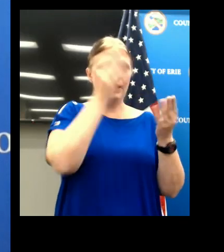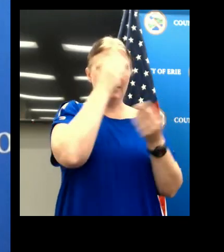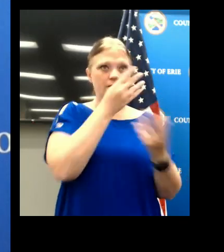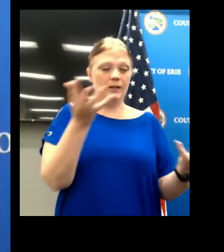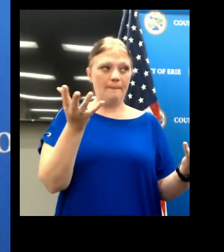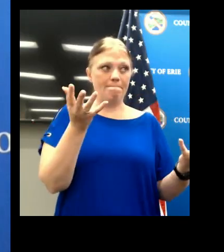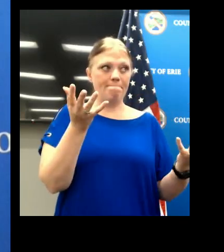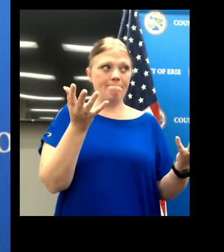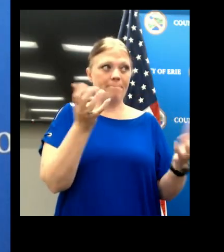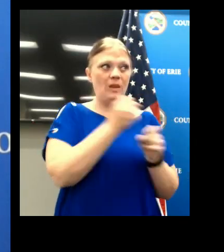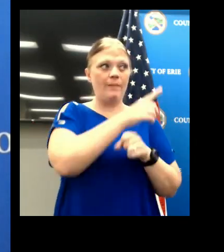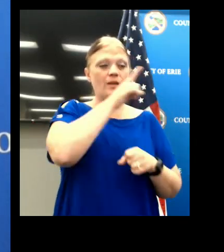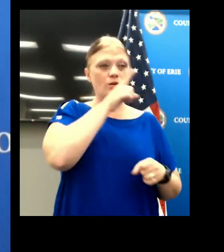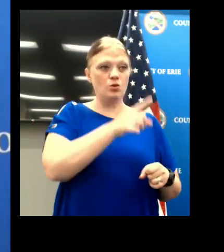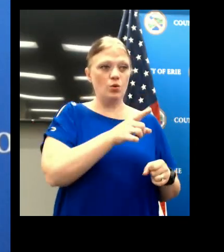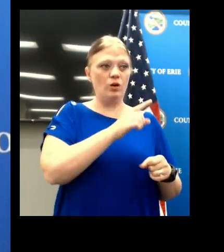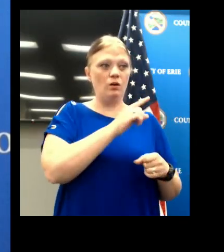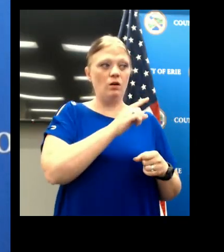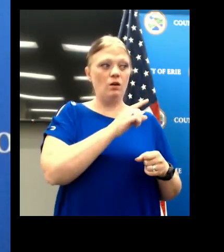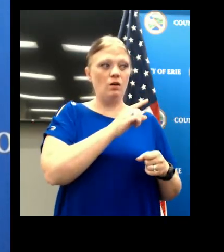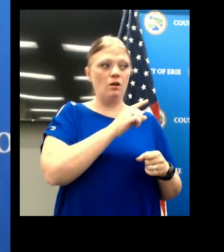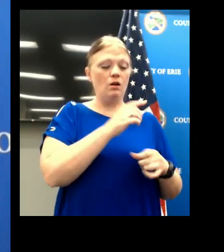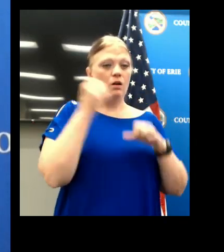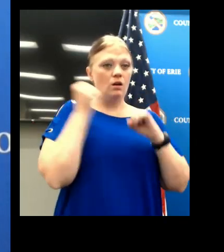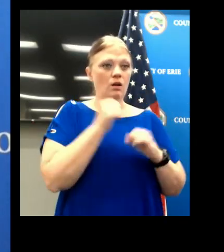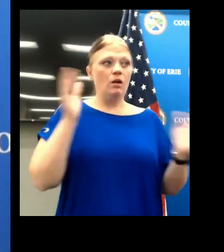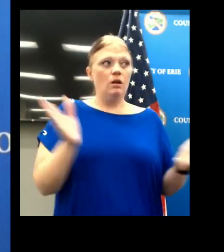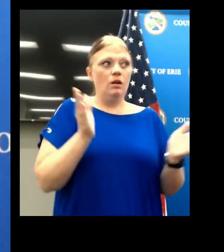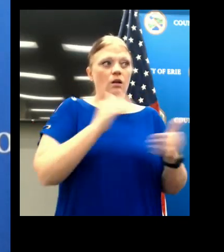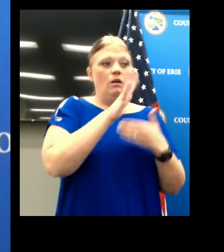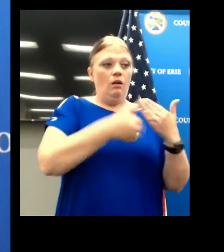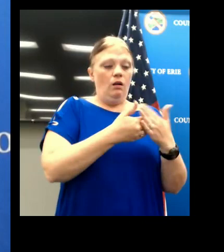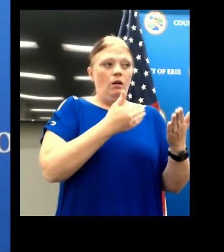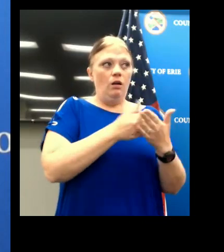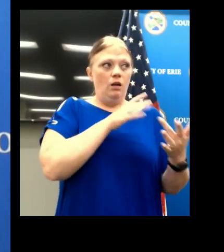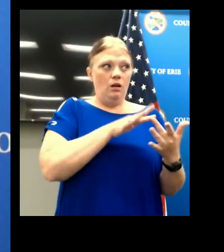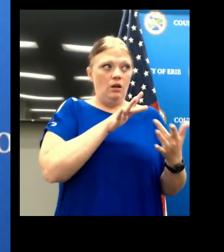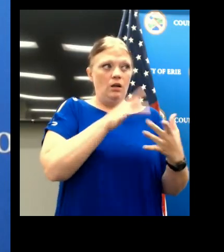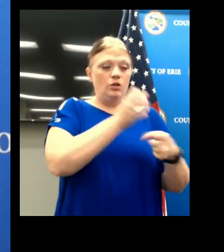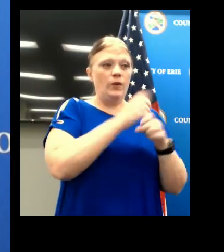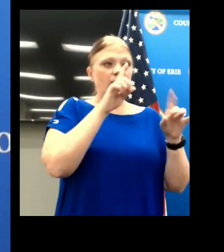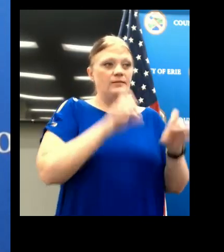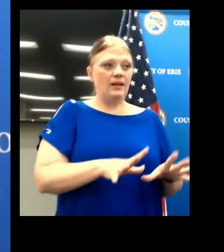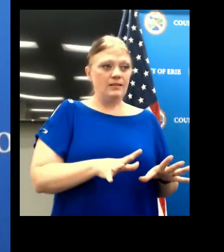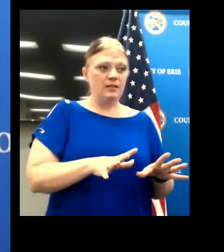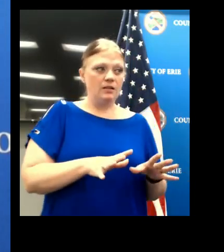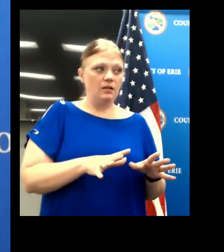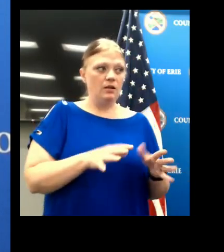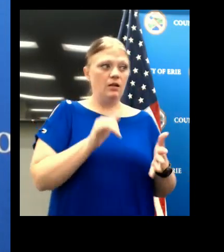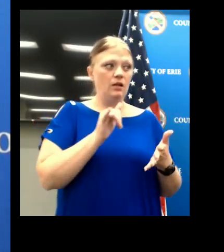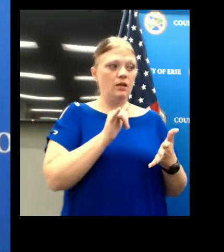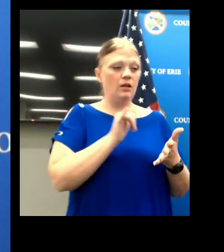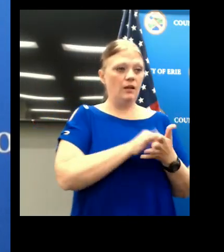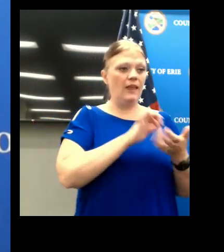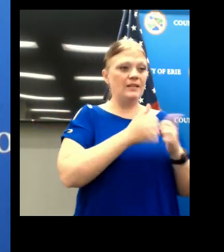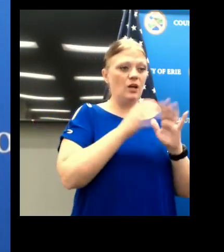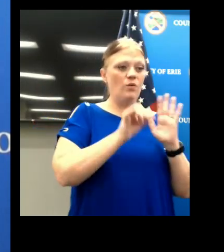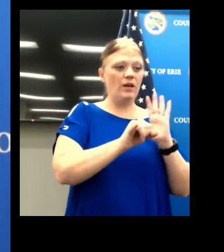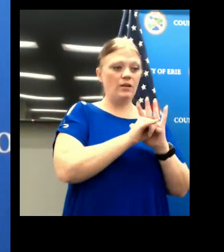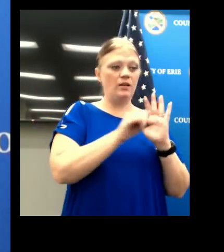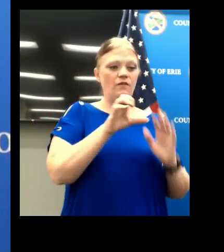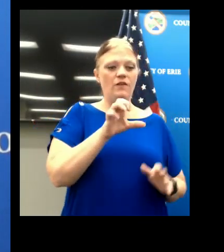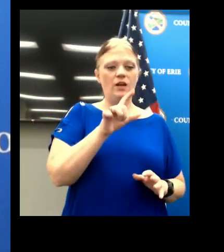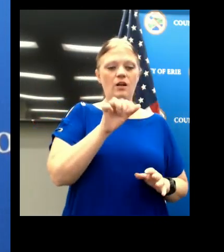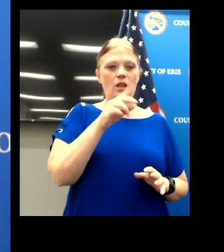and ensure that and strongly encourage all close contacts to get tested. And that's how we would identify a cluster if there